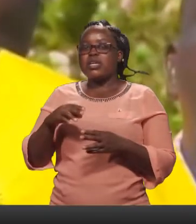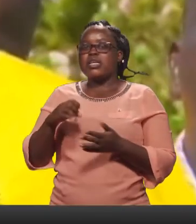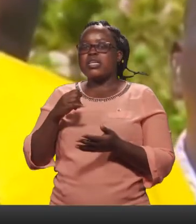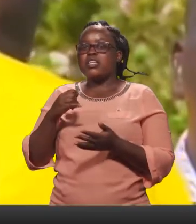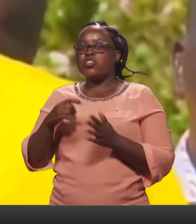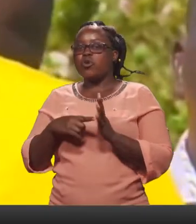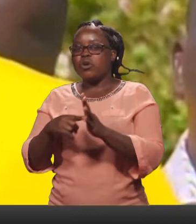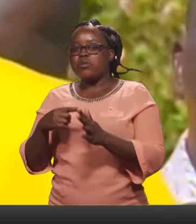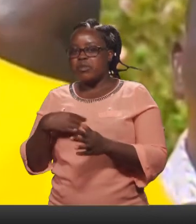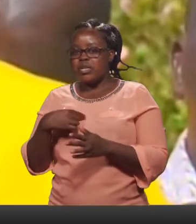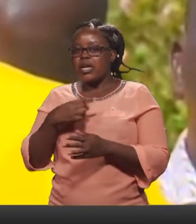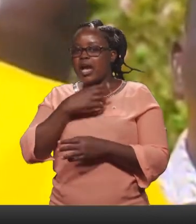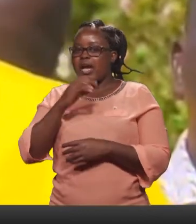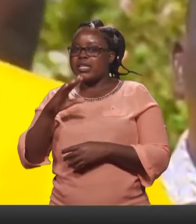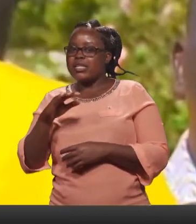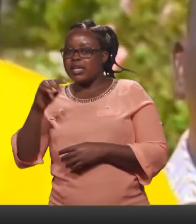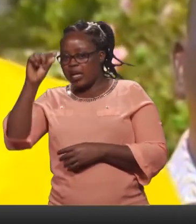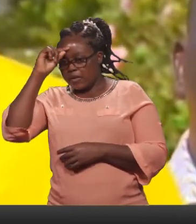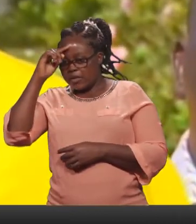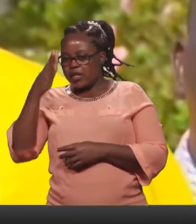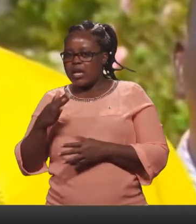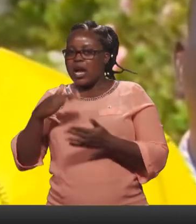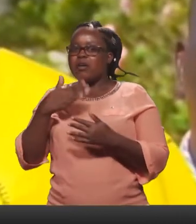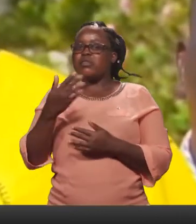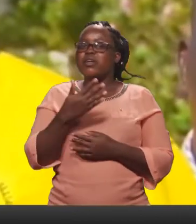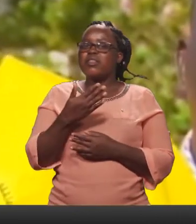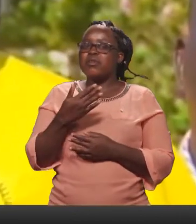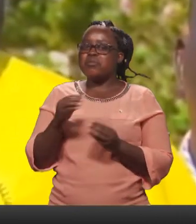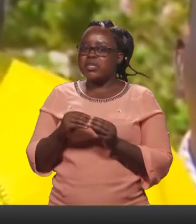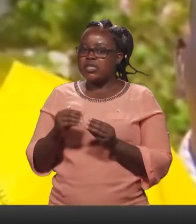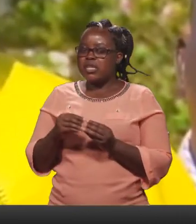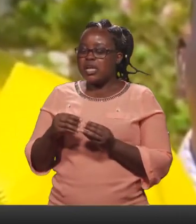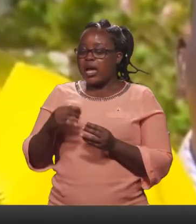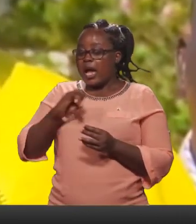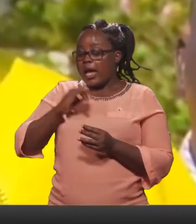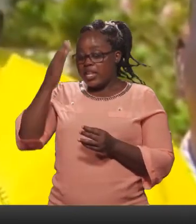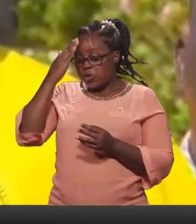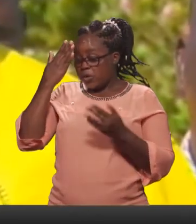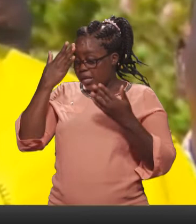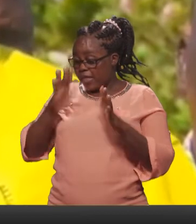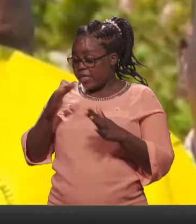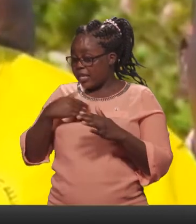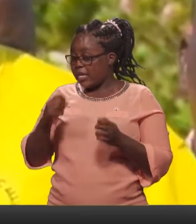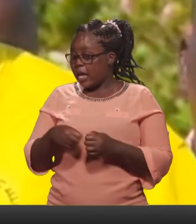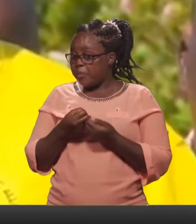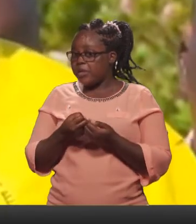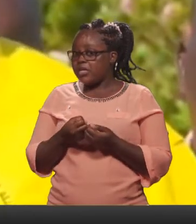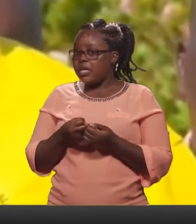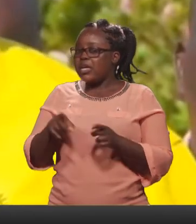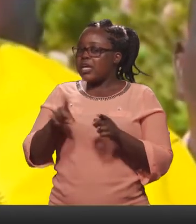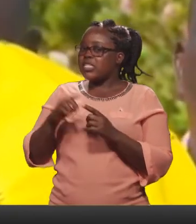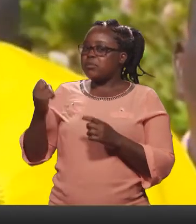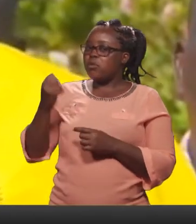implicated me and governor mandela go i hardly 10 minutes after the event when i had not even known that anything had taken